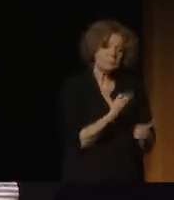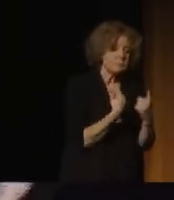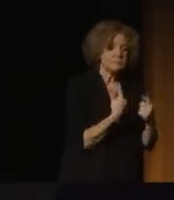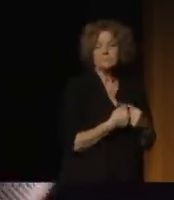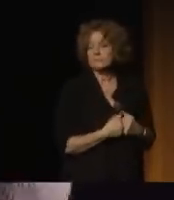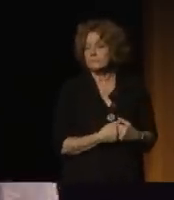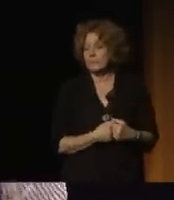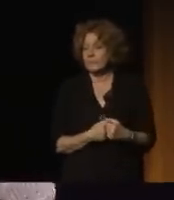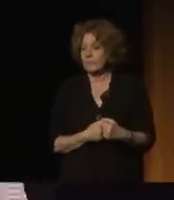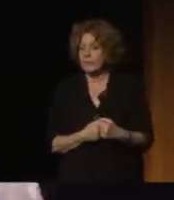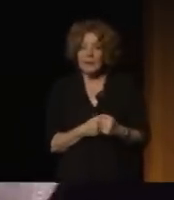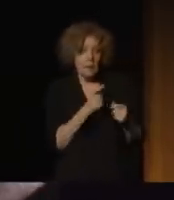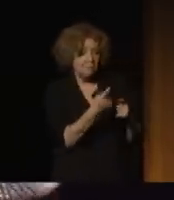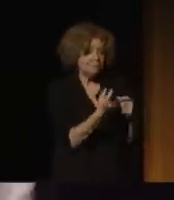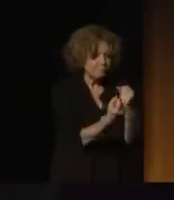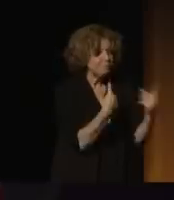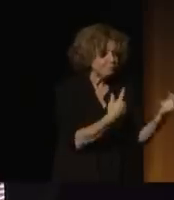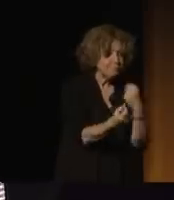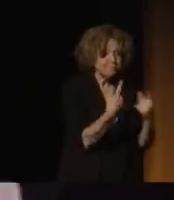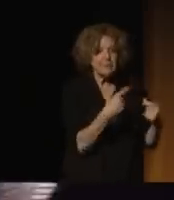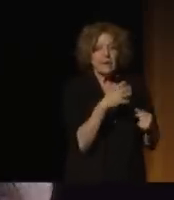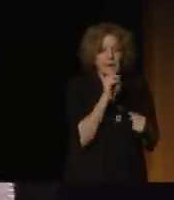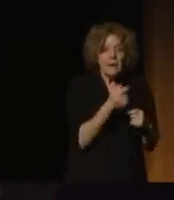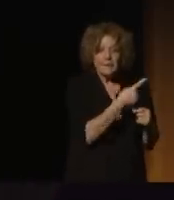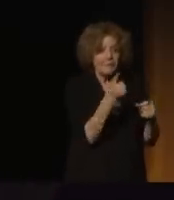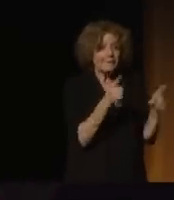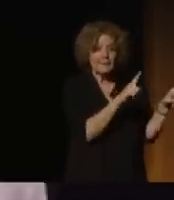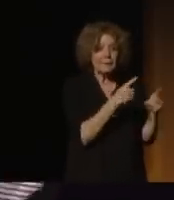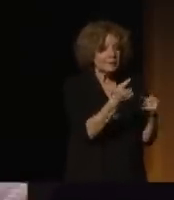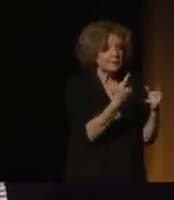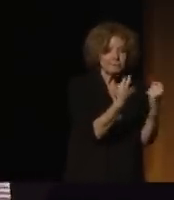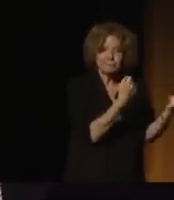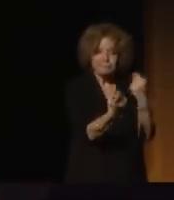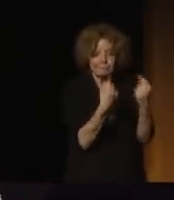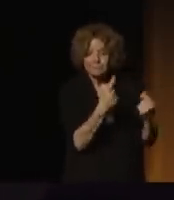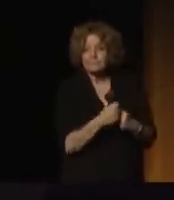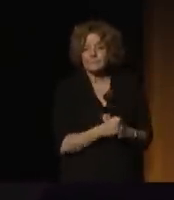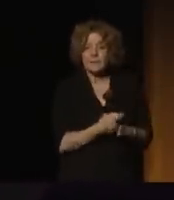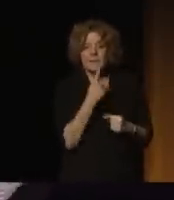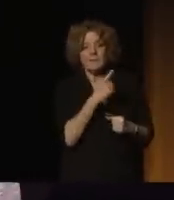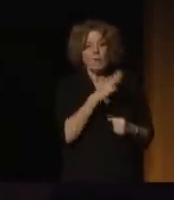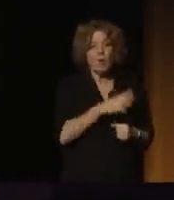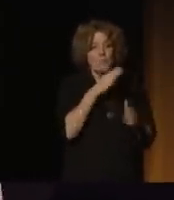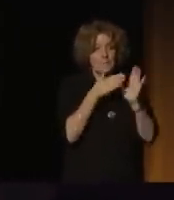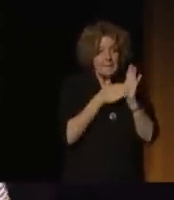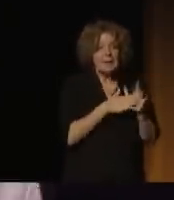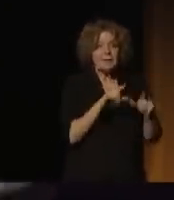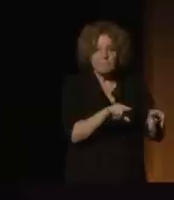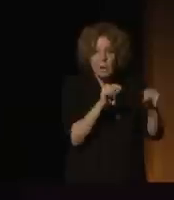me all his sources. You know, these guys, they have all these sources. The sources are all wrong. Mm. Oh, she's going to have 400 million electoral votes.